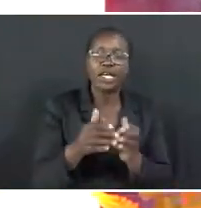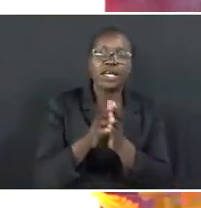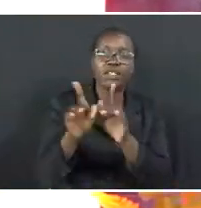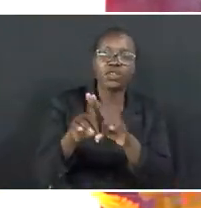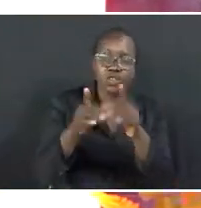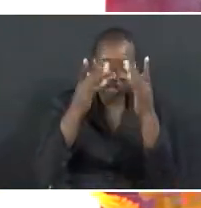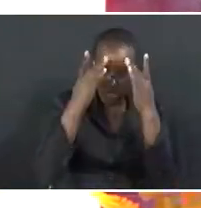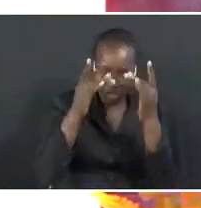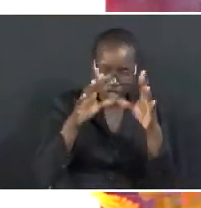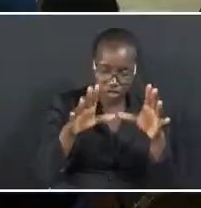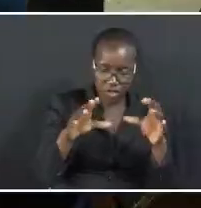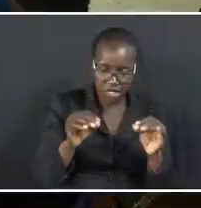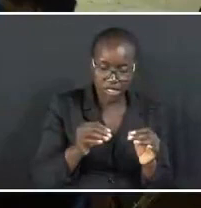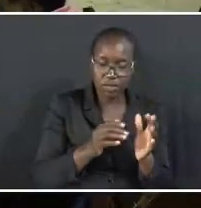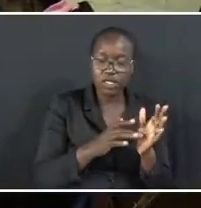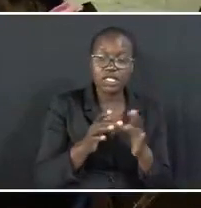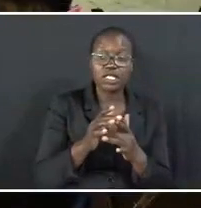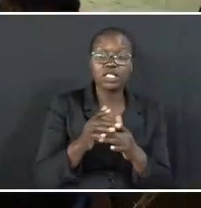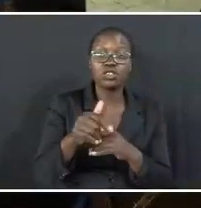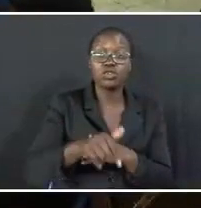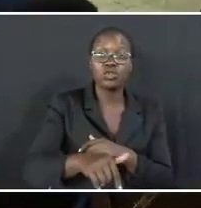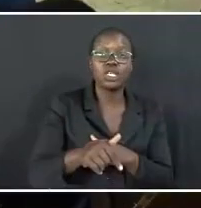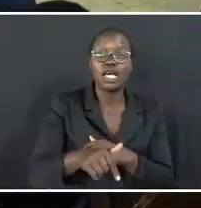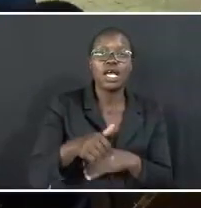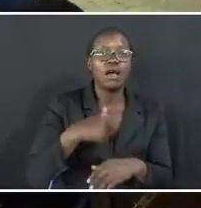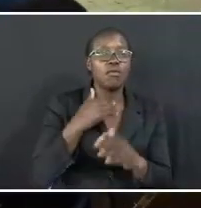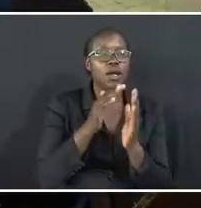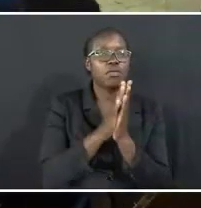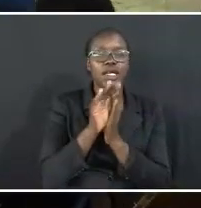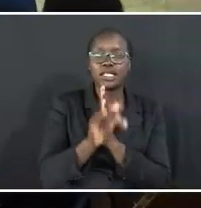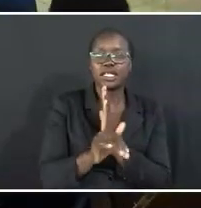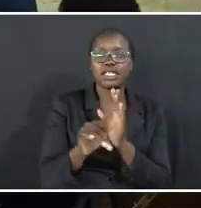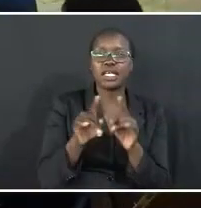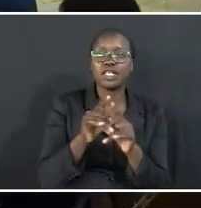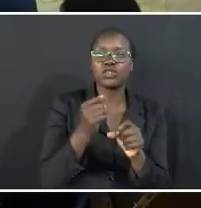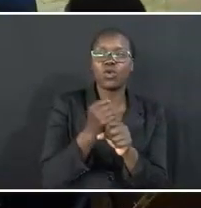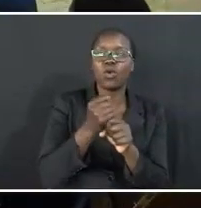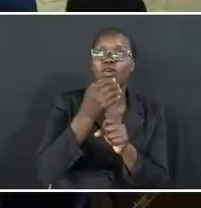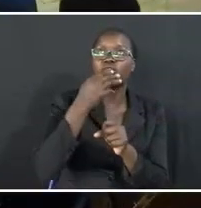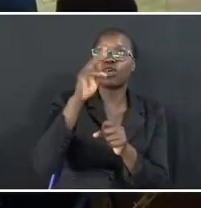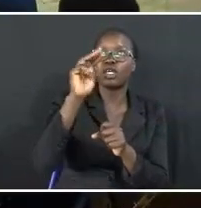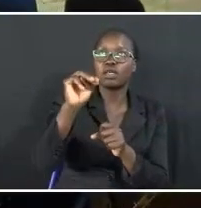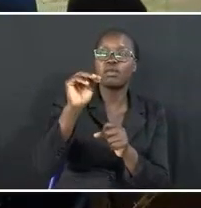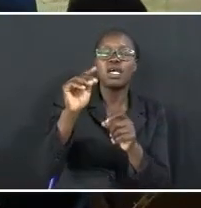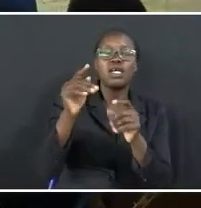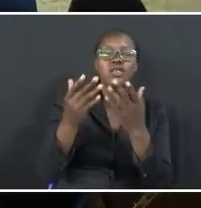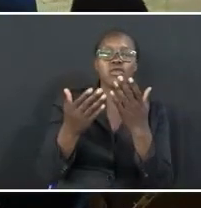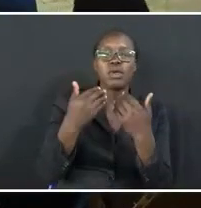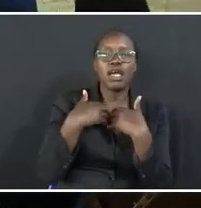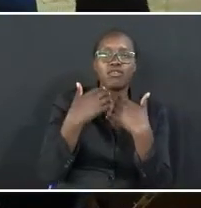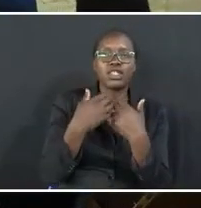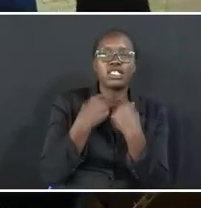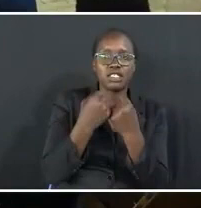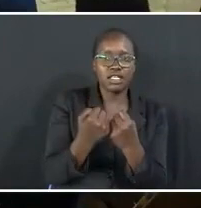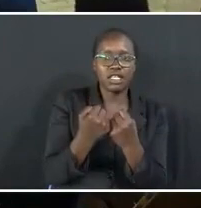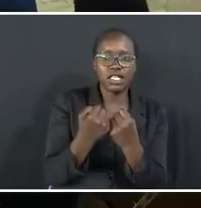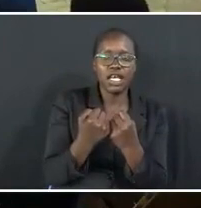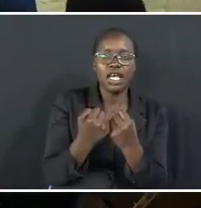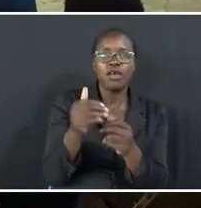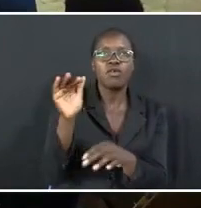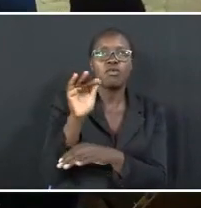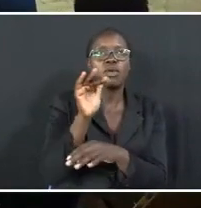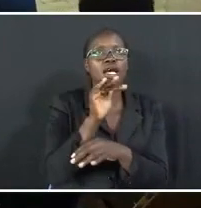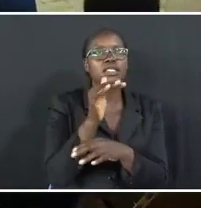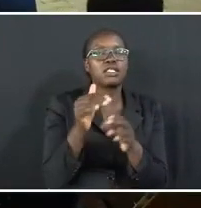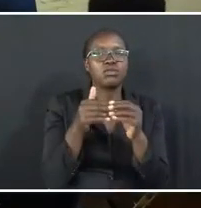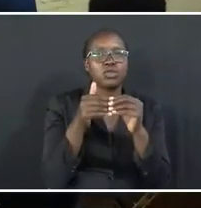as you decide to accept Christ today, it is my prayer that as you work for him, you may have that strength. You may ask him